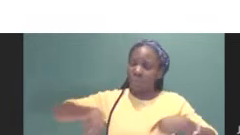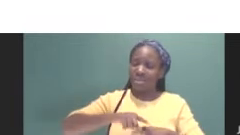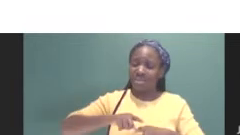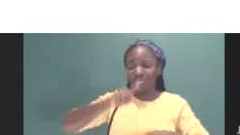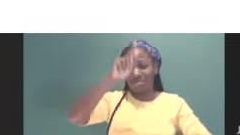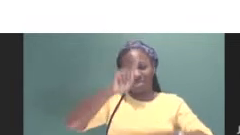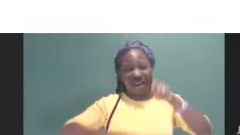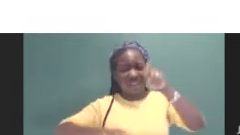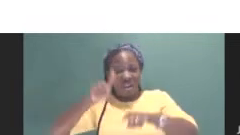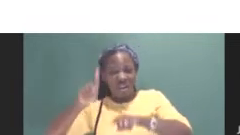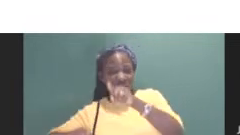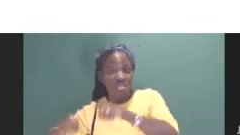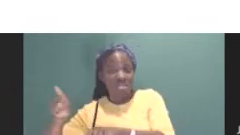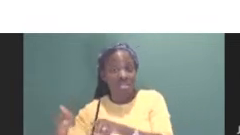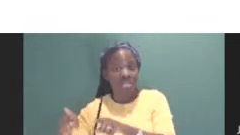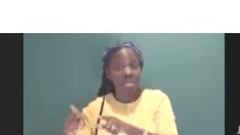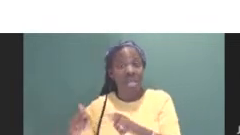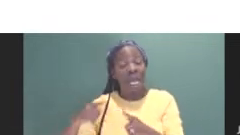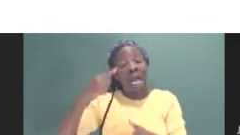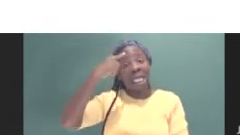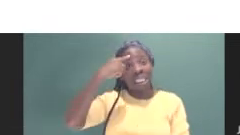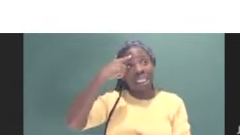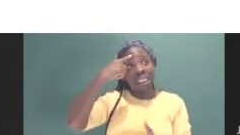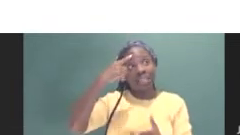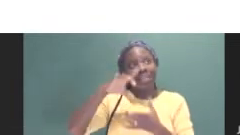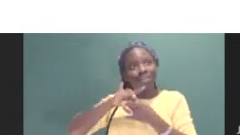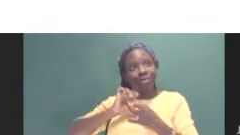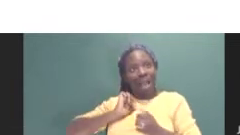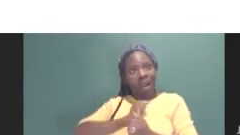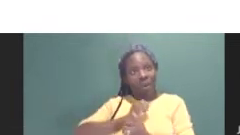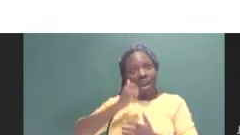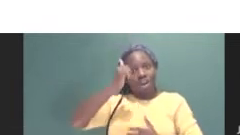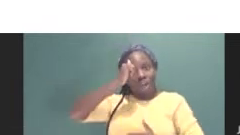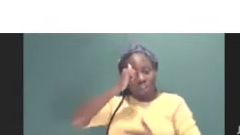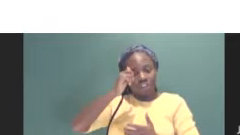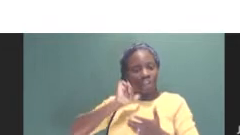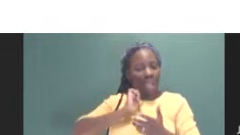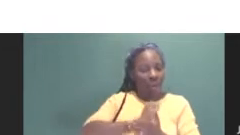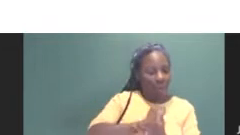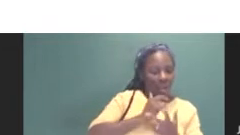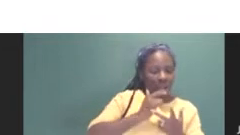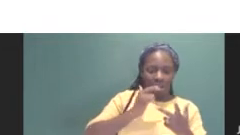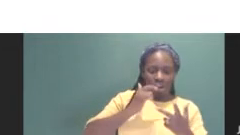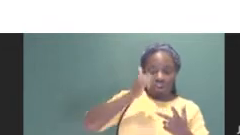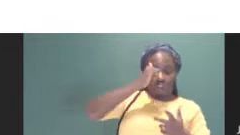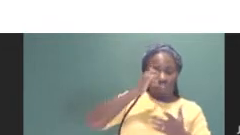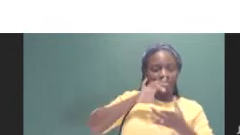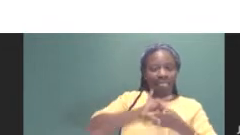in terms of, I think, our knowledge about disability from certain perspectives.